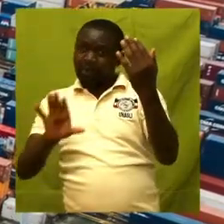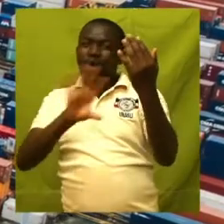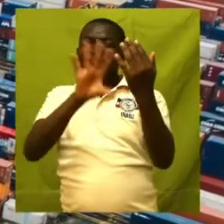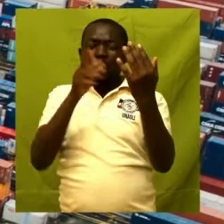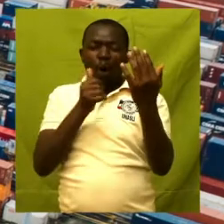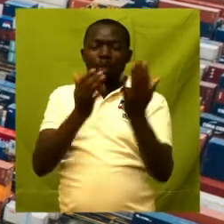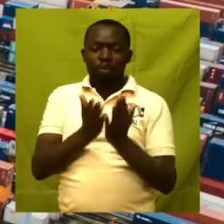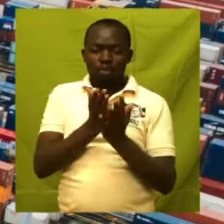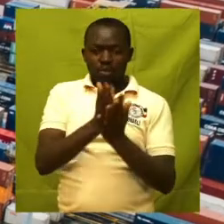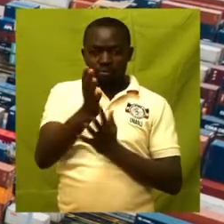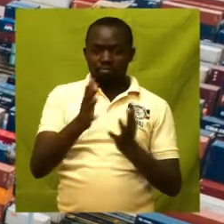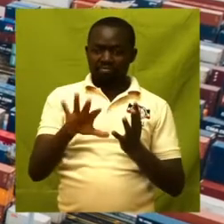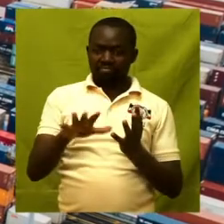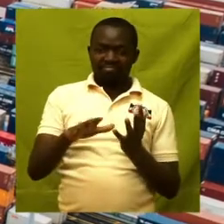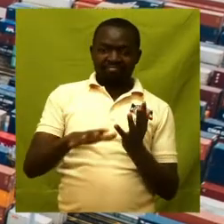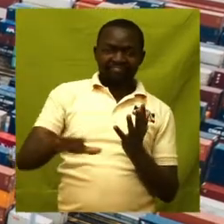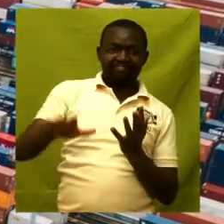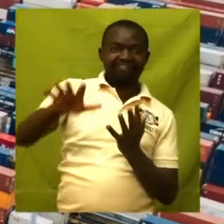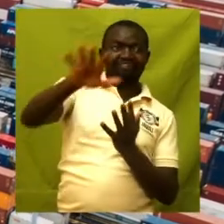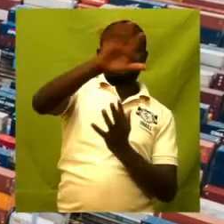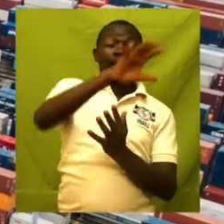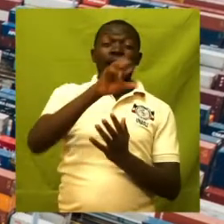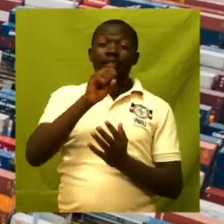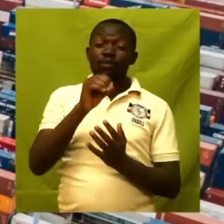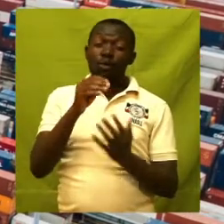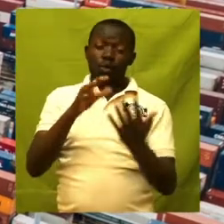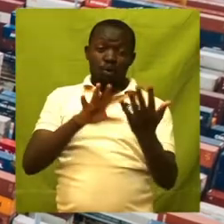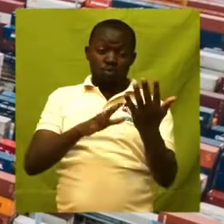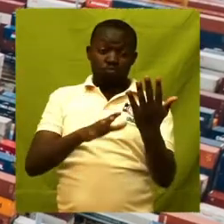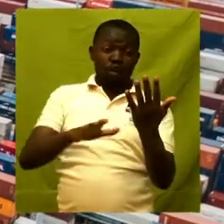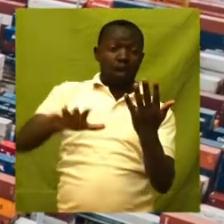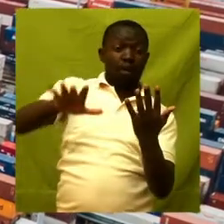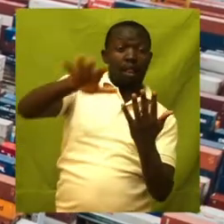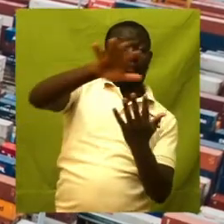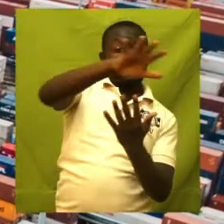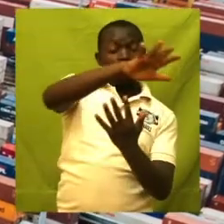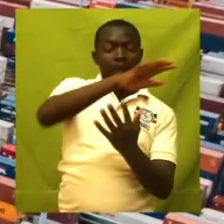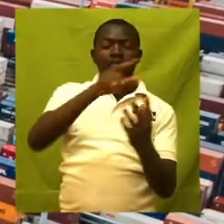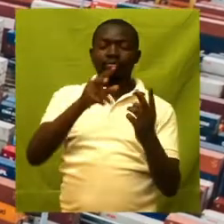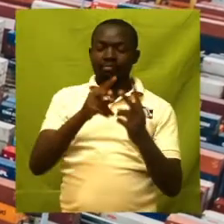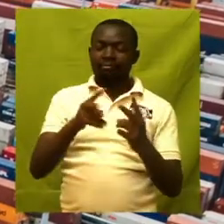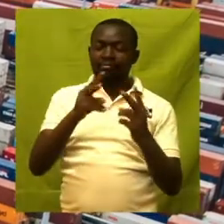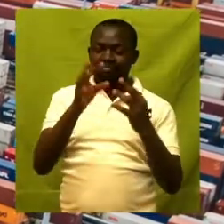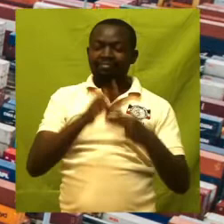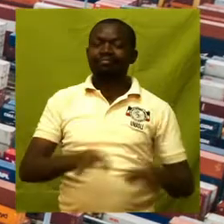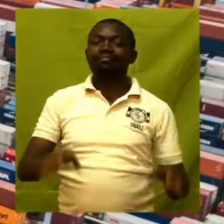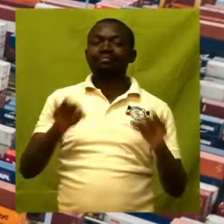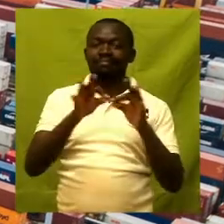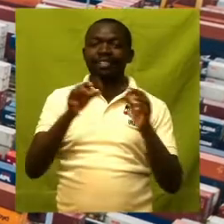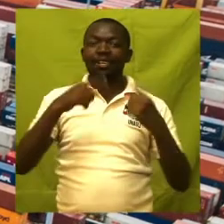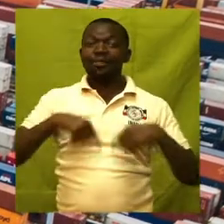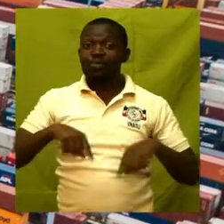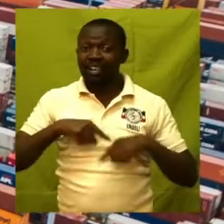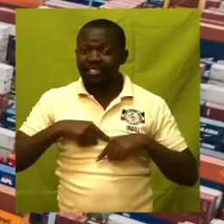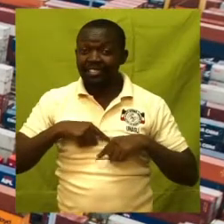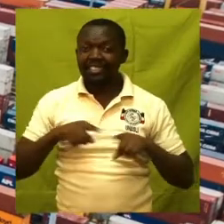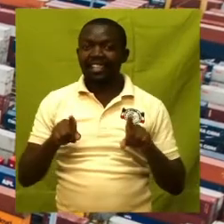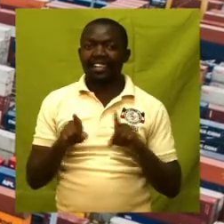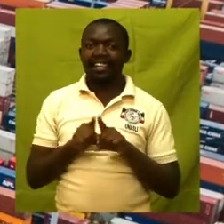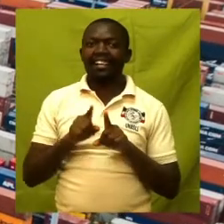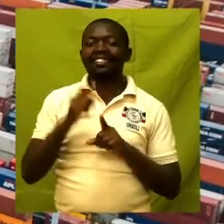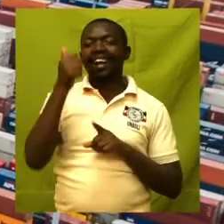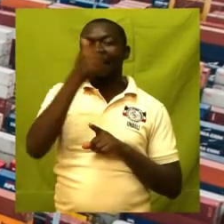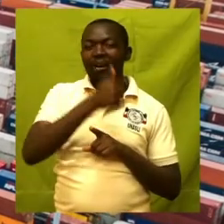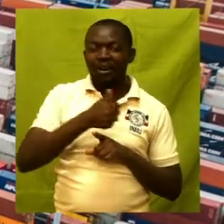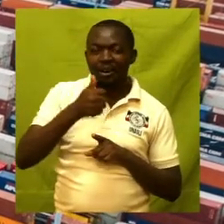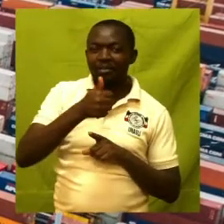and seas. So the water bodies are very, very important to us as